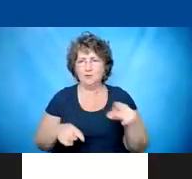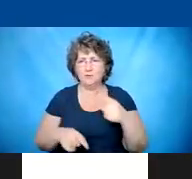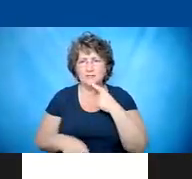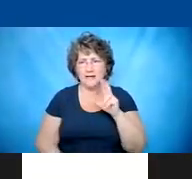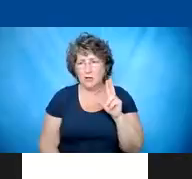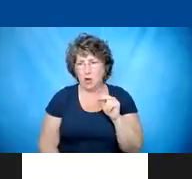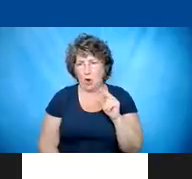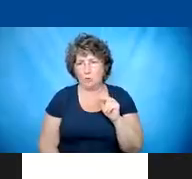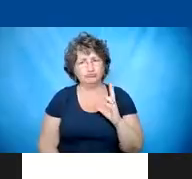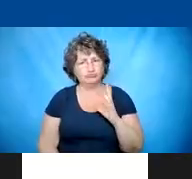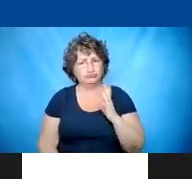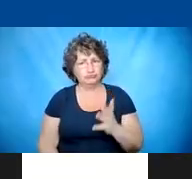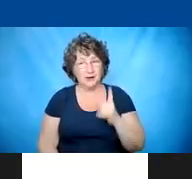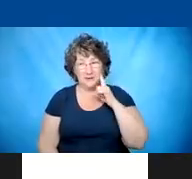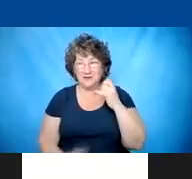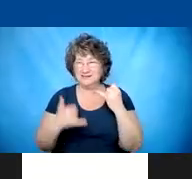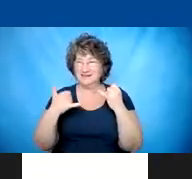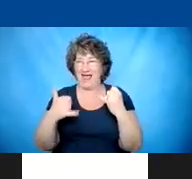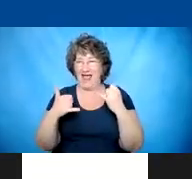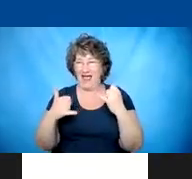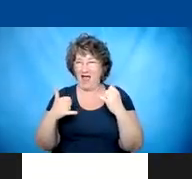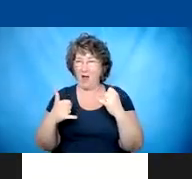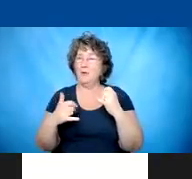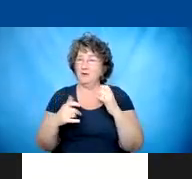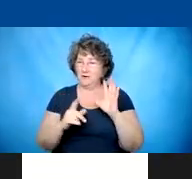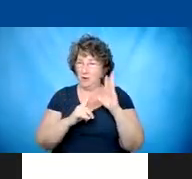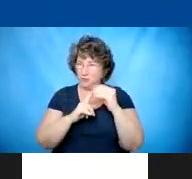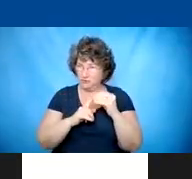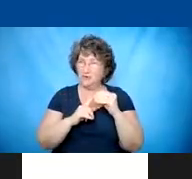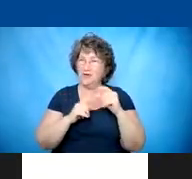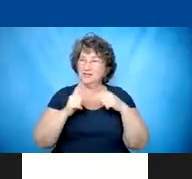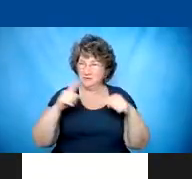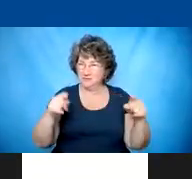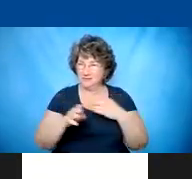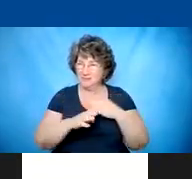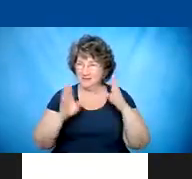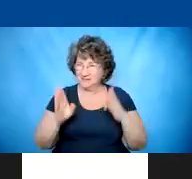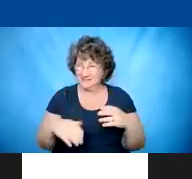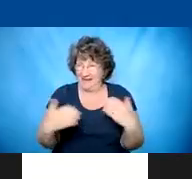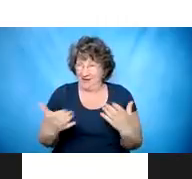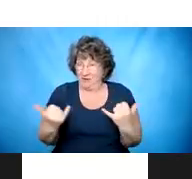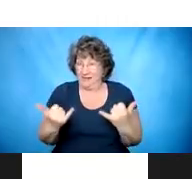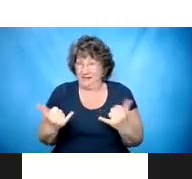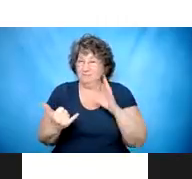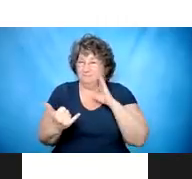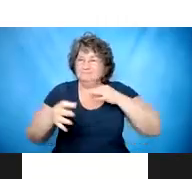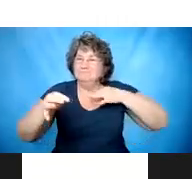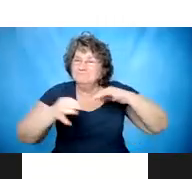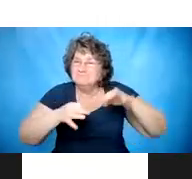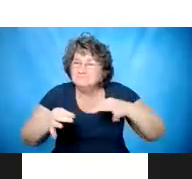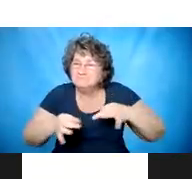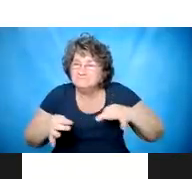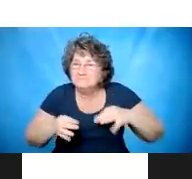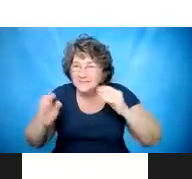because we have a couple of cultural diversity specialists with us here today to talk about what they do, to educate